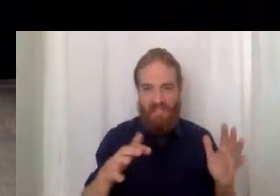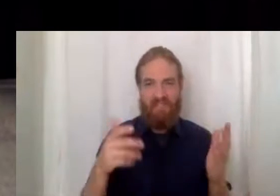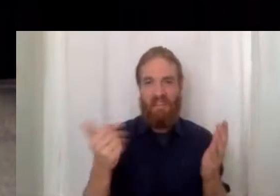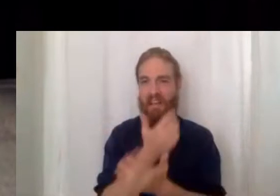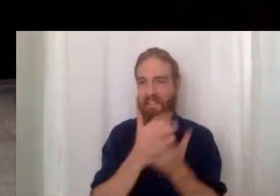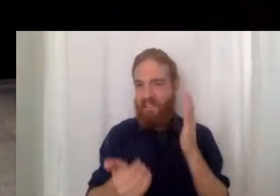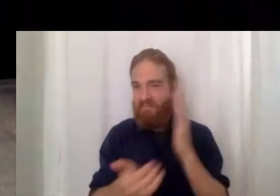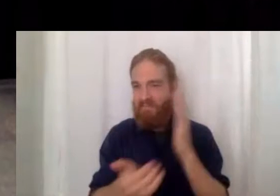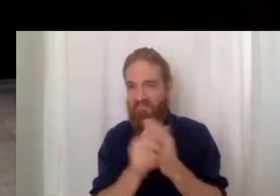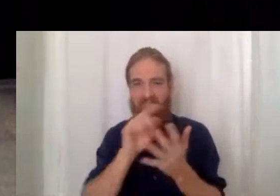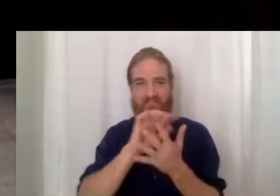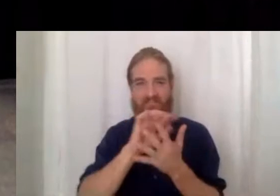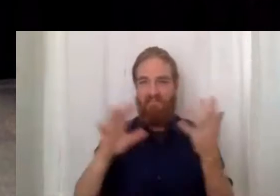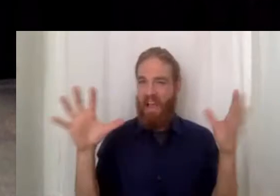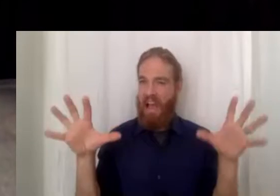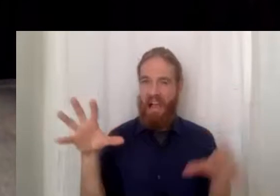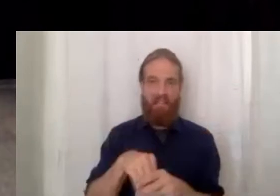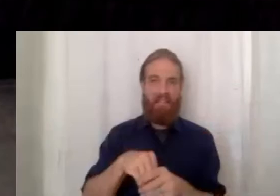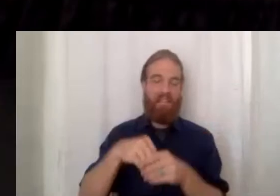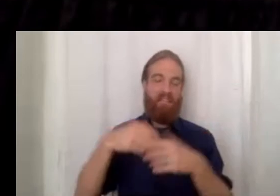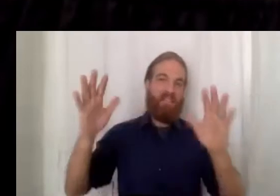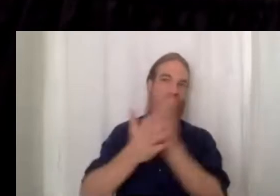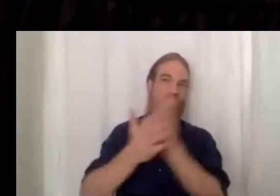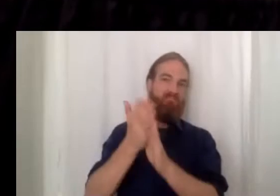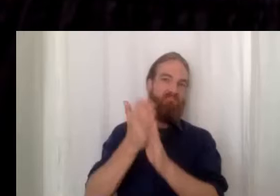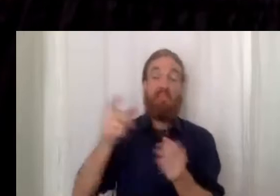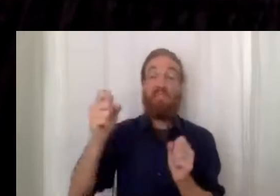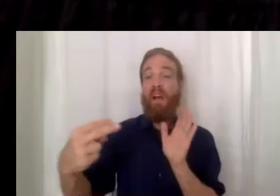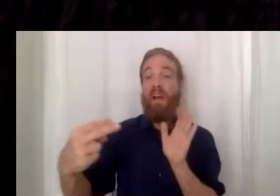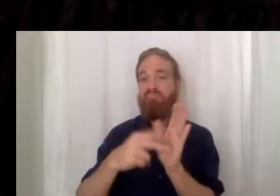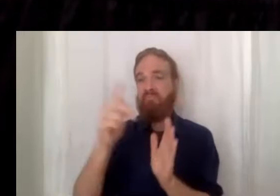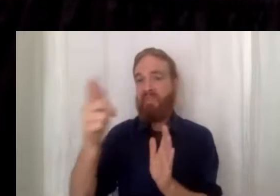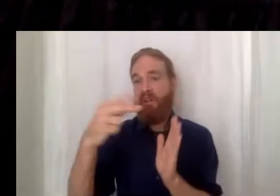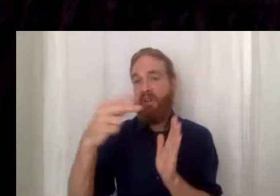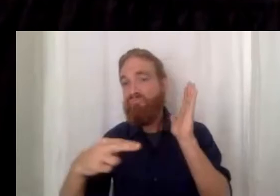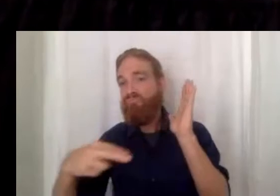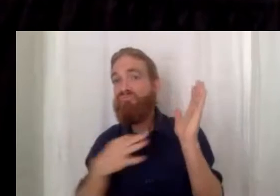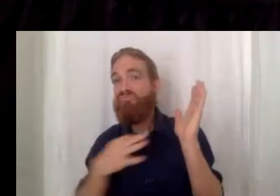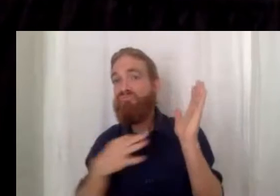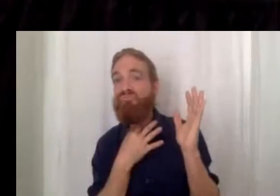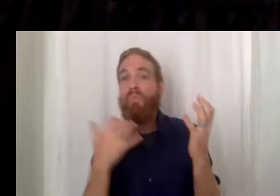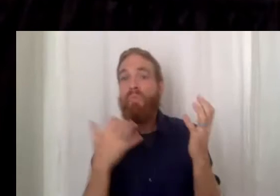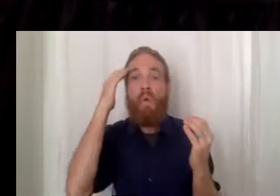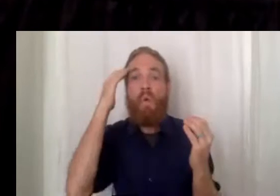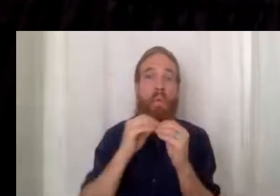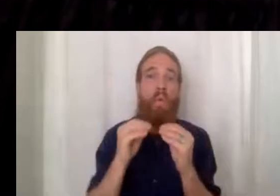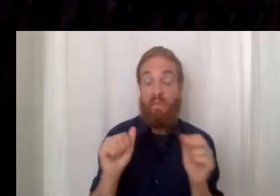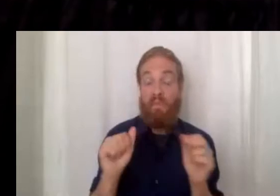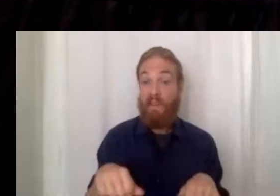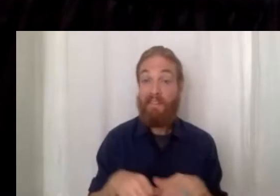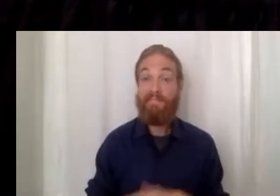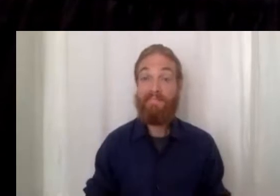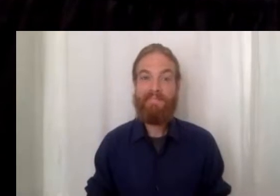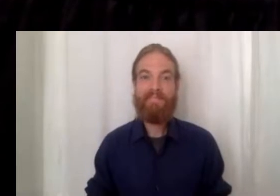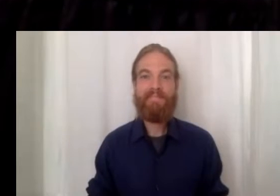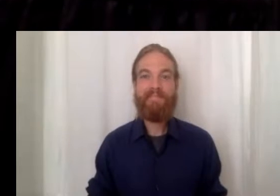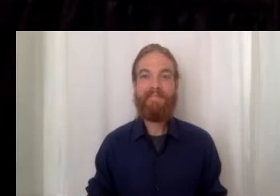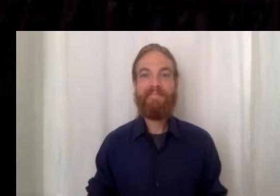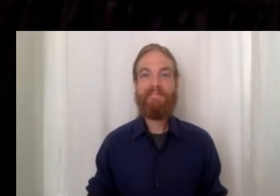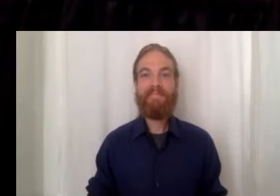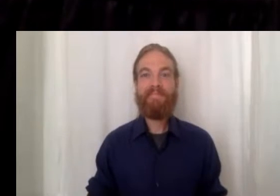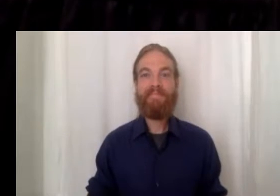Fountain, we also are partnering with Mount Carmel to have some occupancy of the